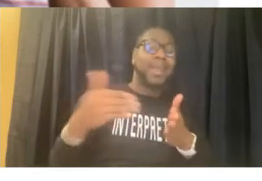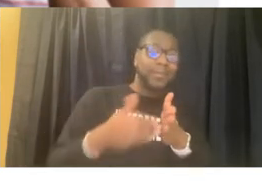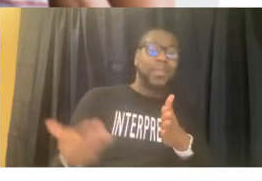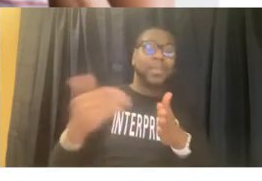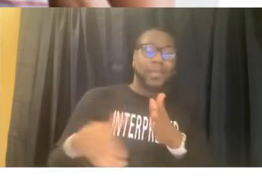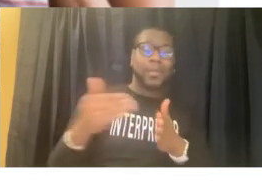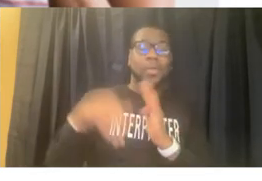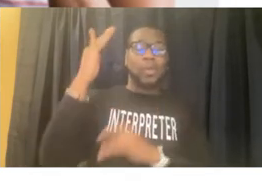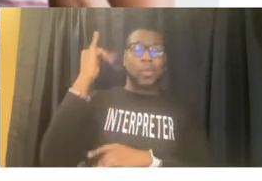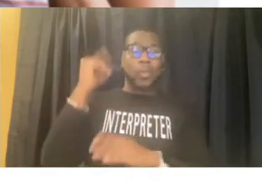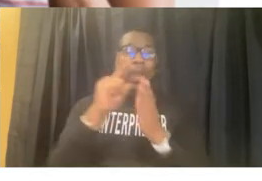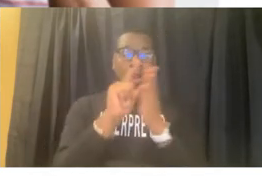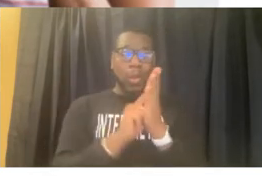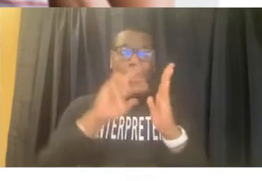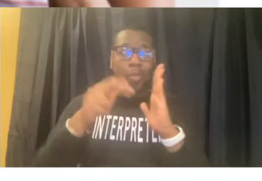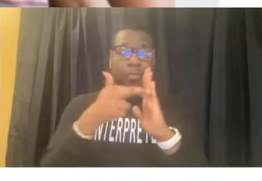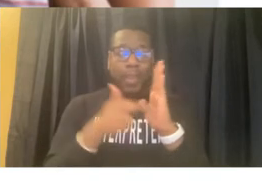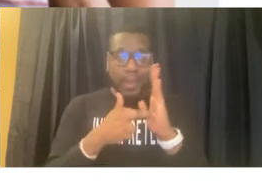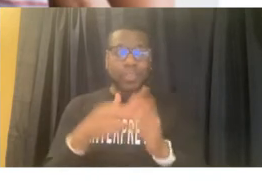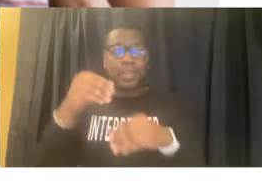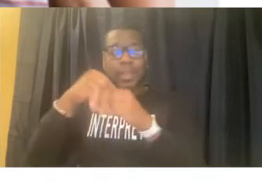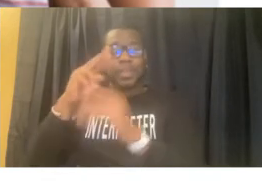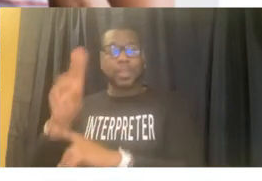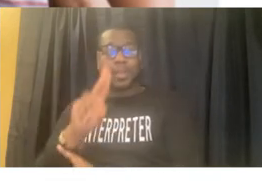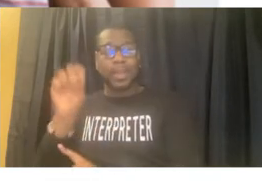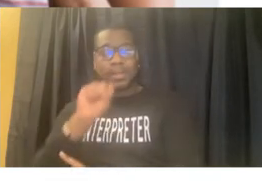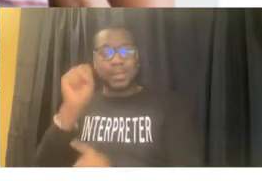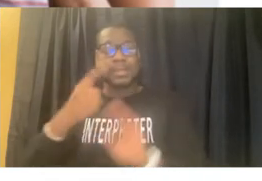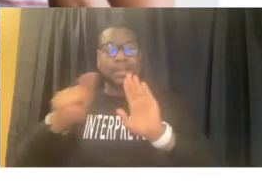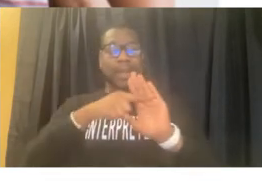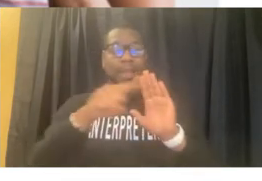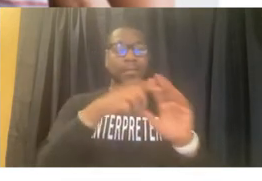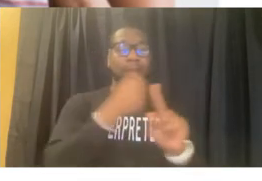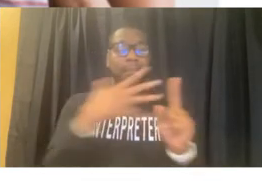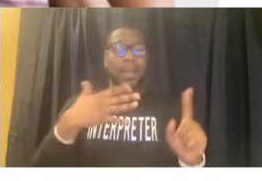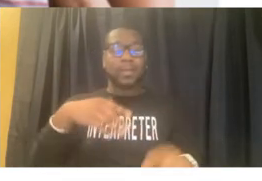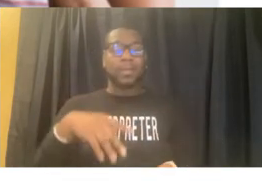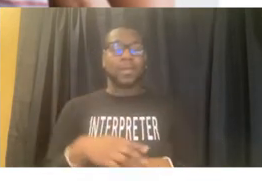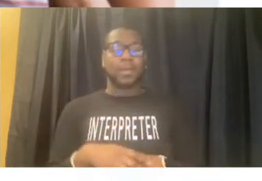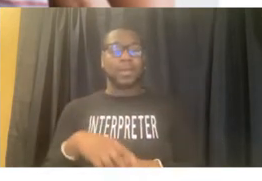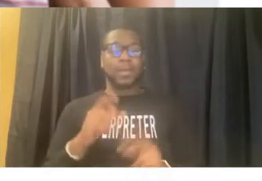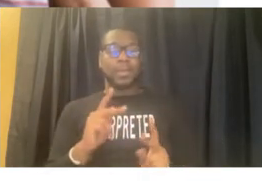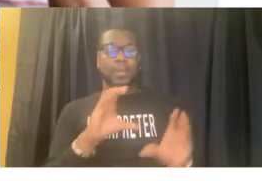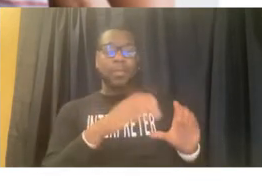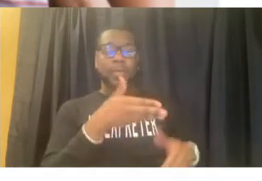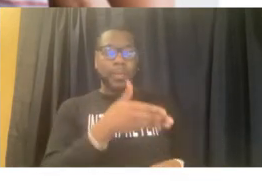placed throughout the United States that negatively impact us. So, quick example, I used to be in a